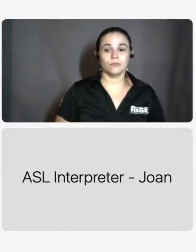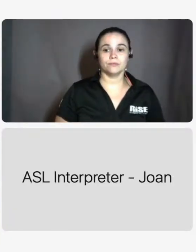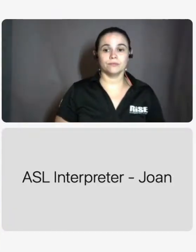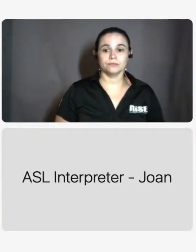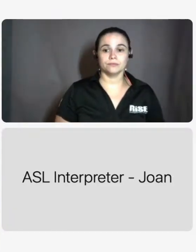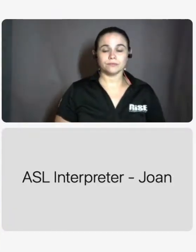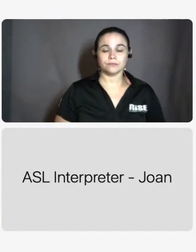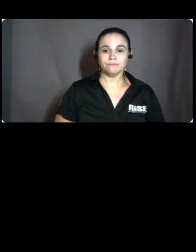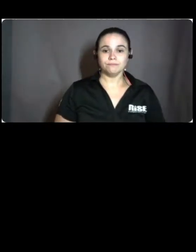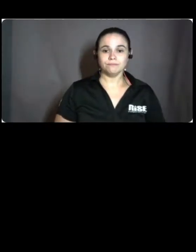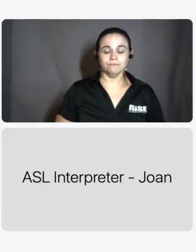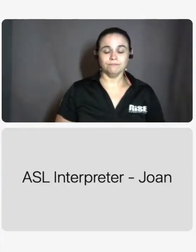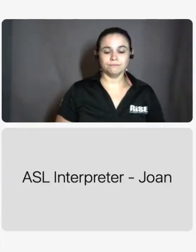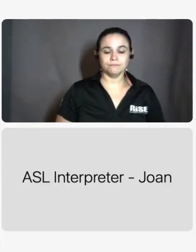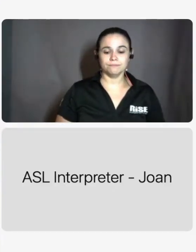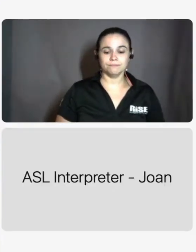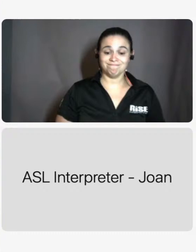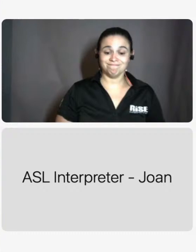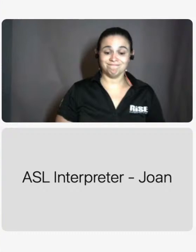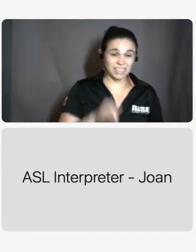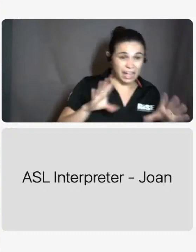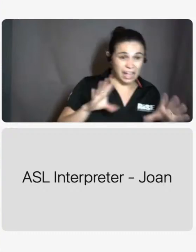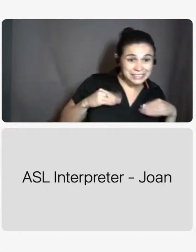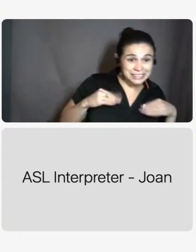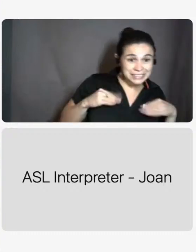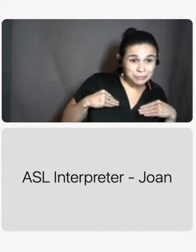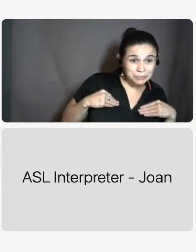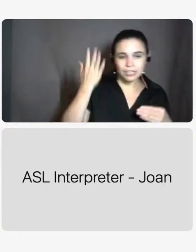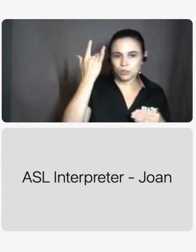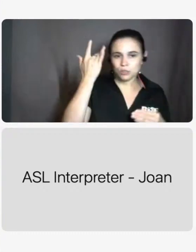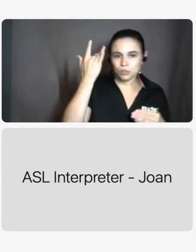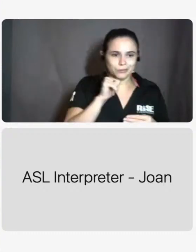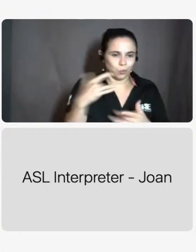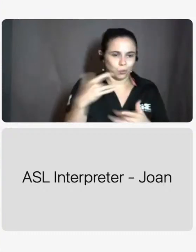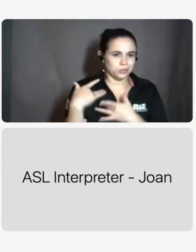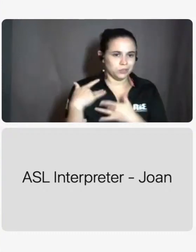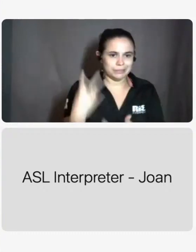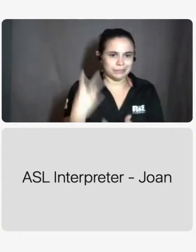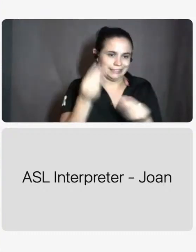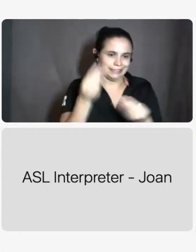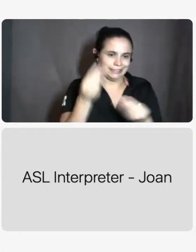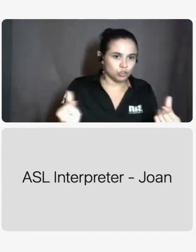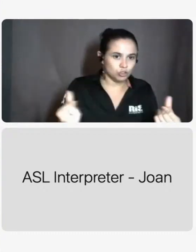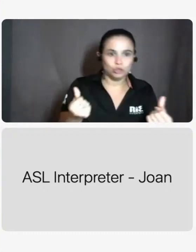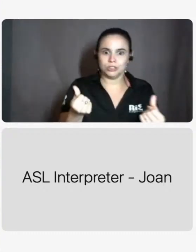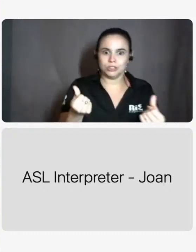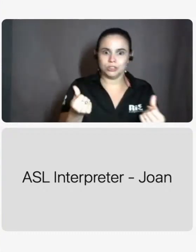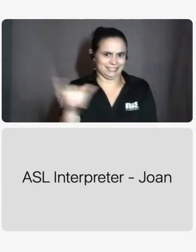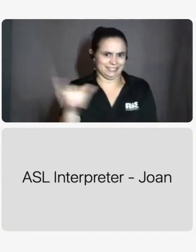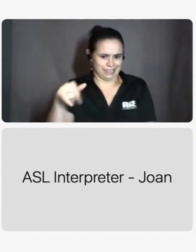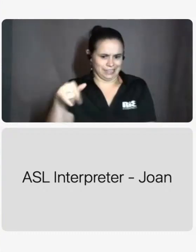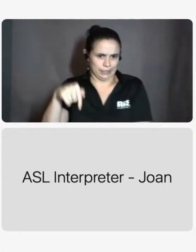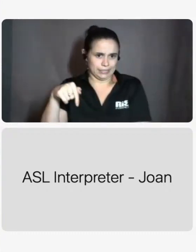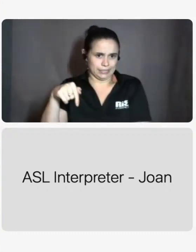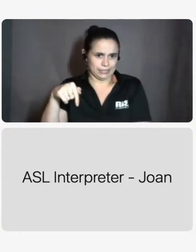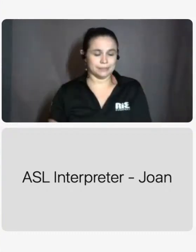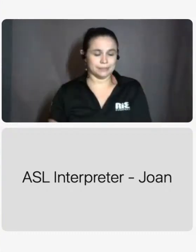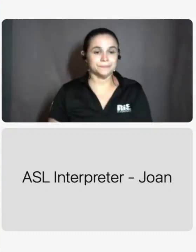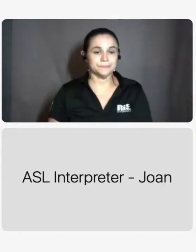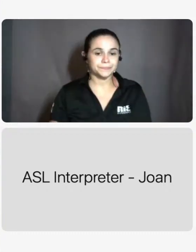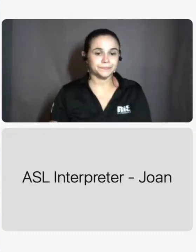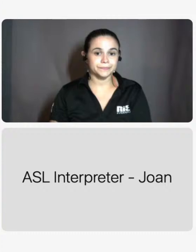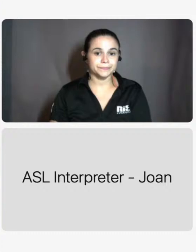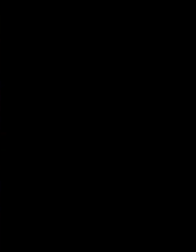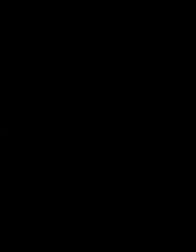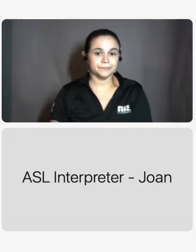or resolutions anywhere close to this. I will say that this board is much more